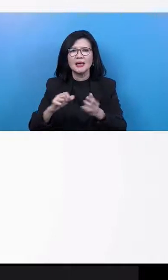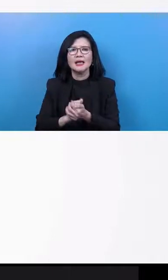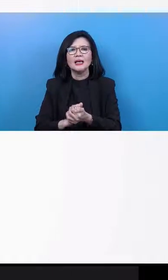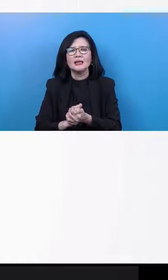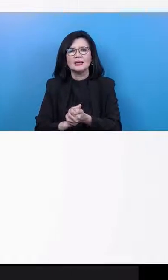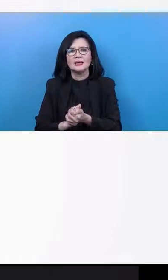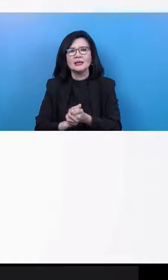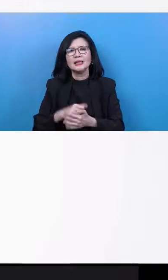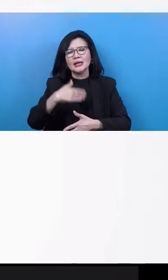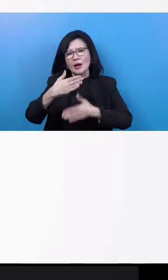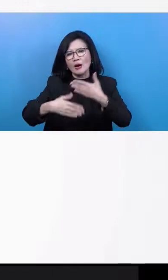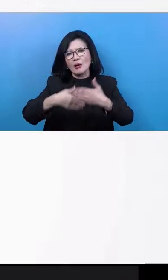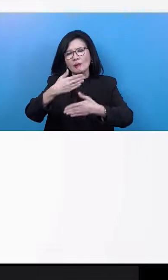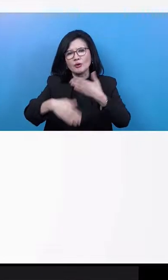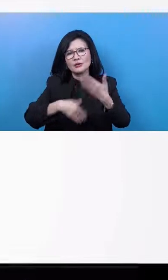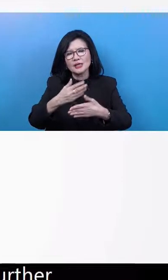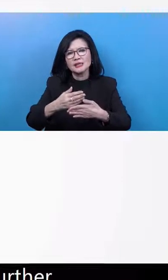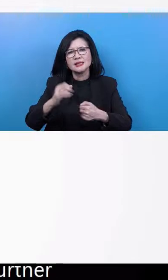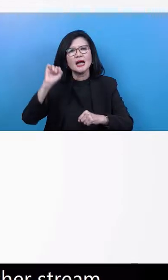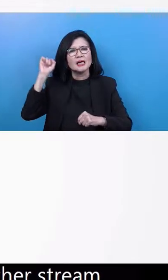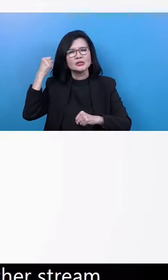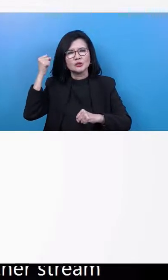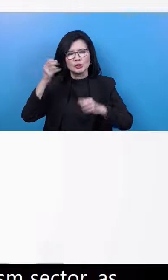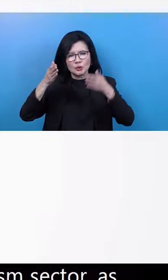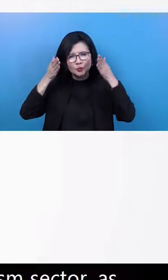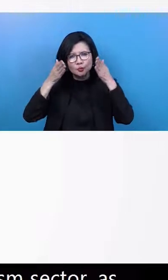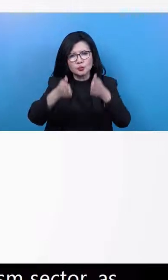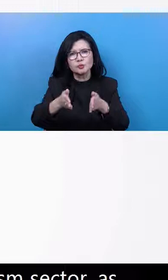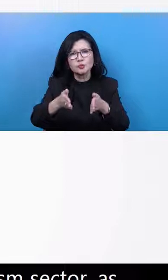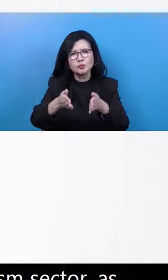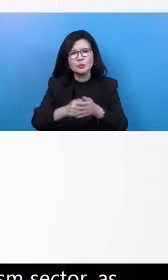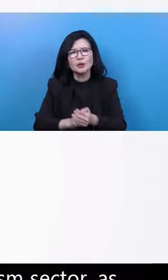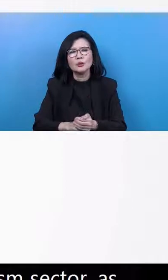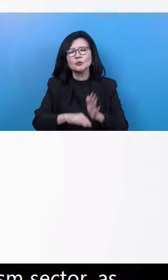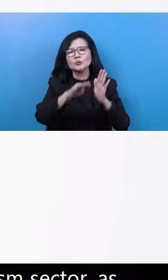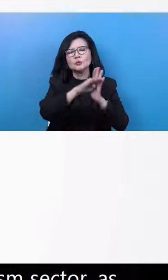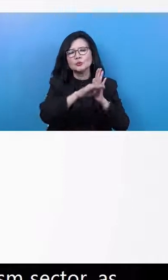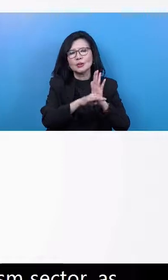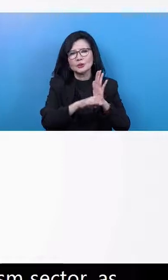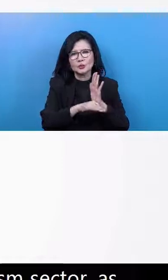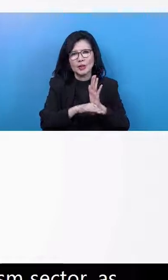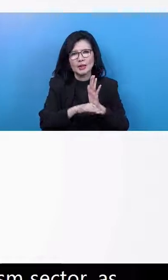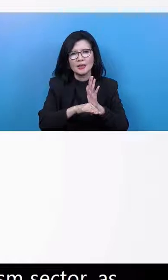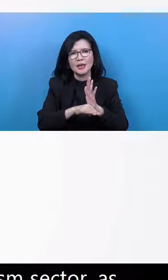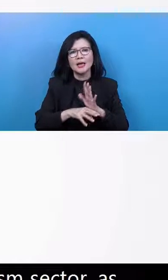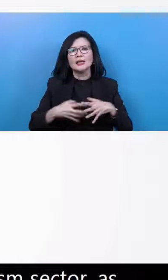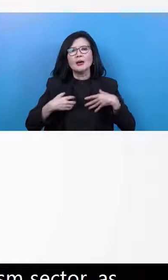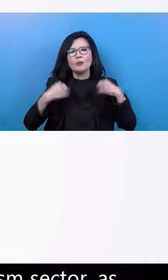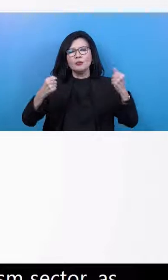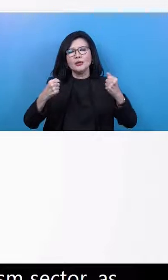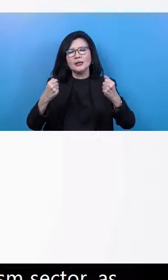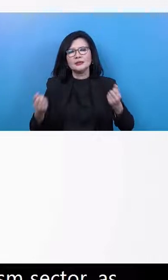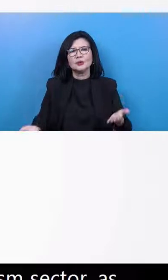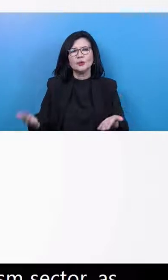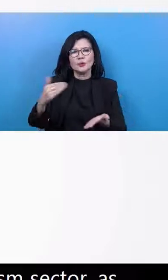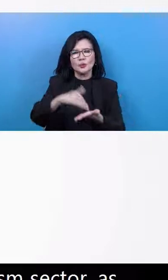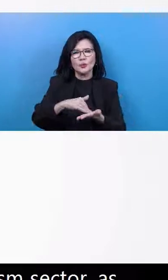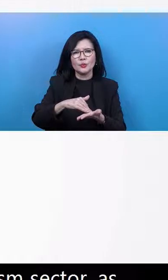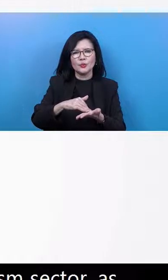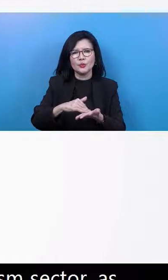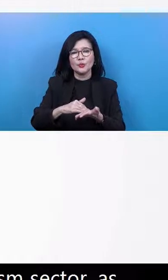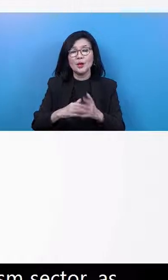travel protocol, recovery in the tourism sector, as well as expanding economic and education access to the most vulnerable in